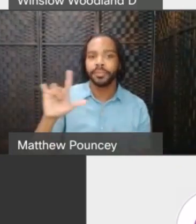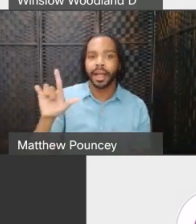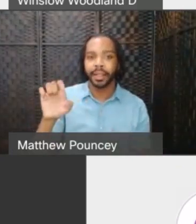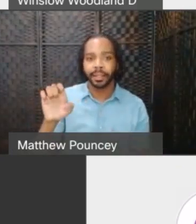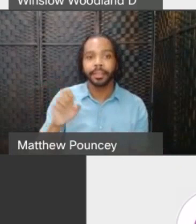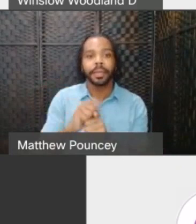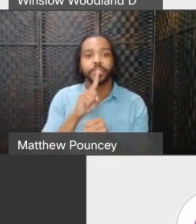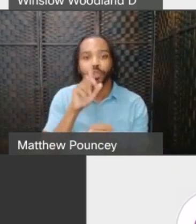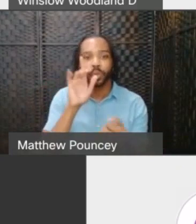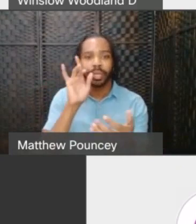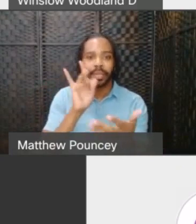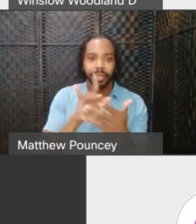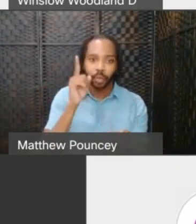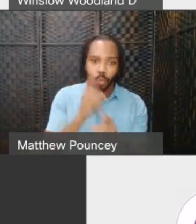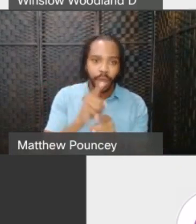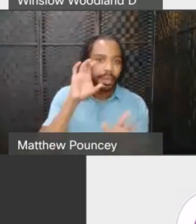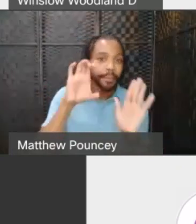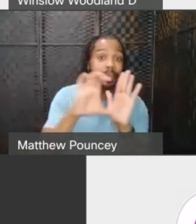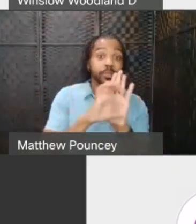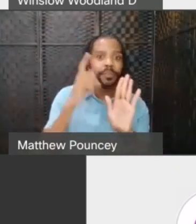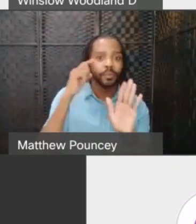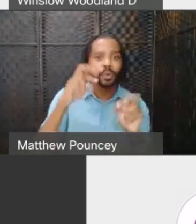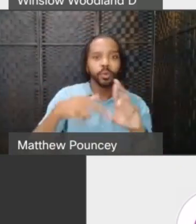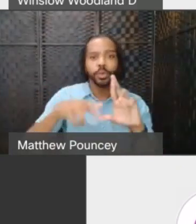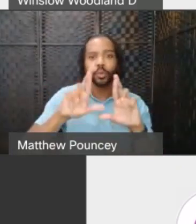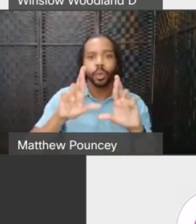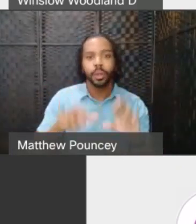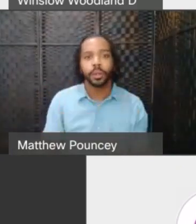correct icon for renewal.